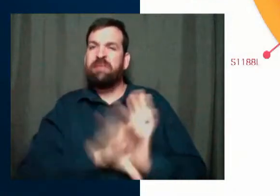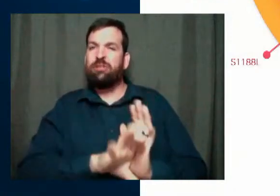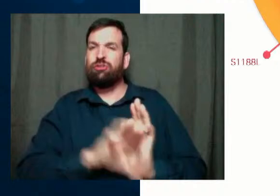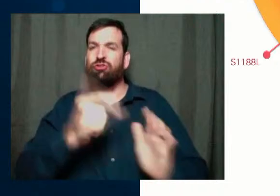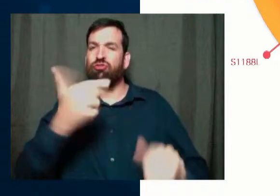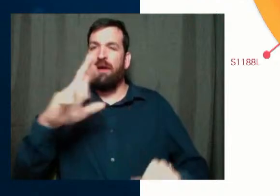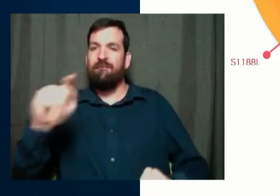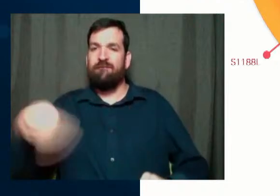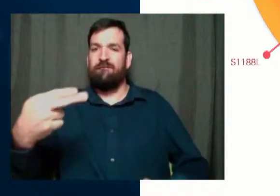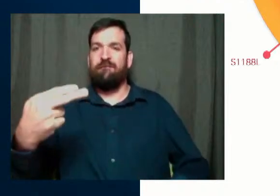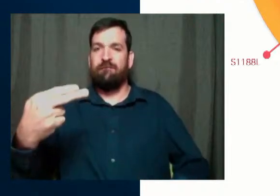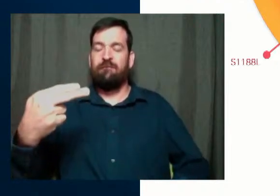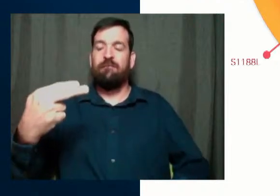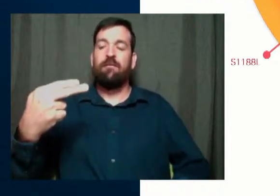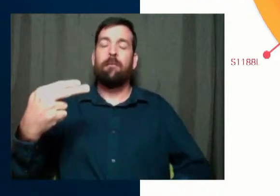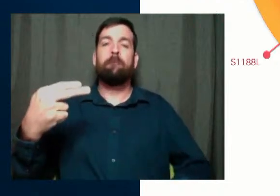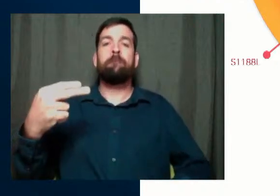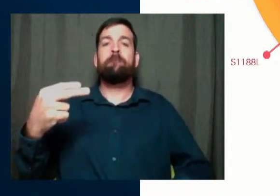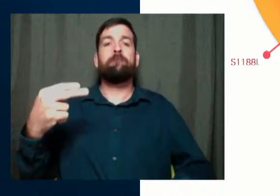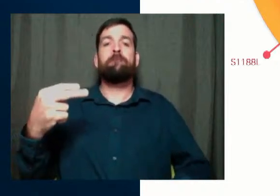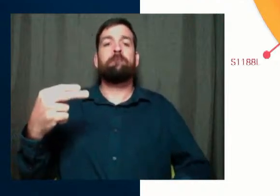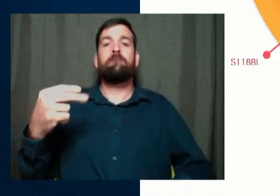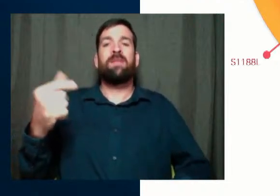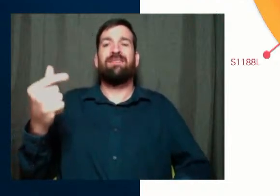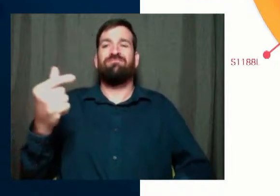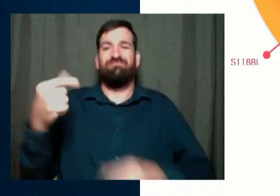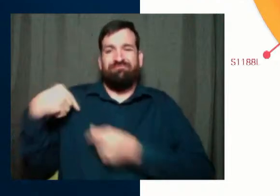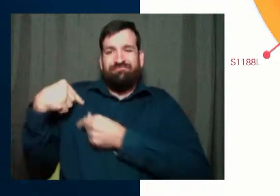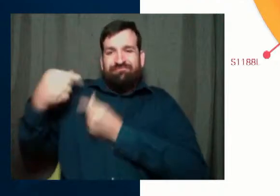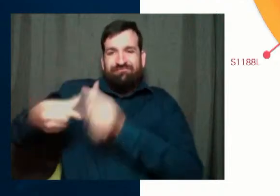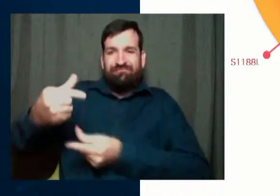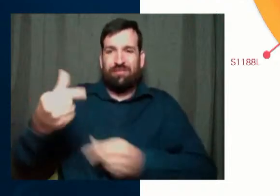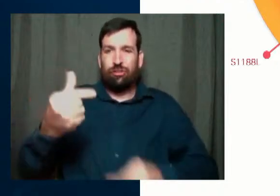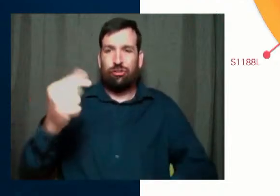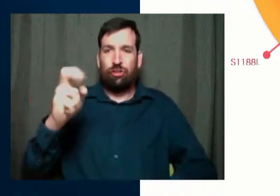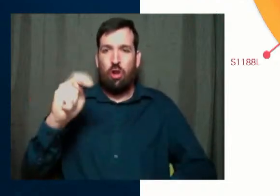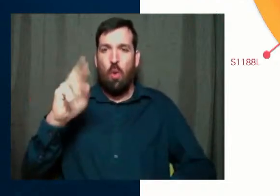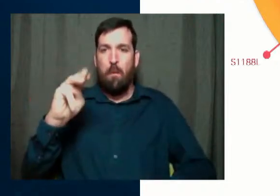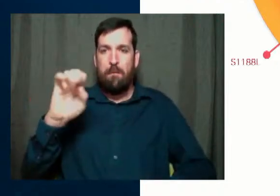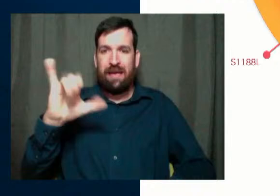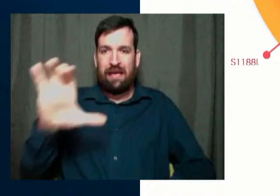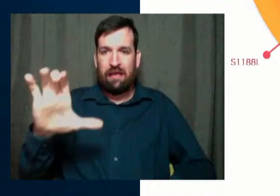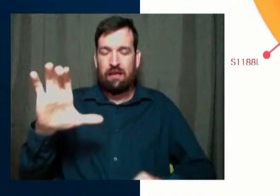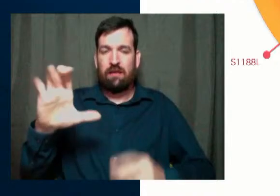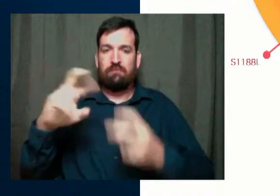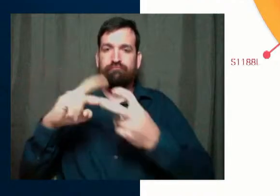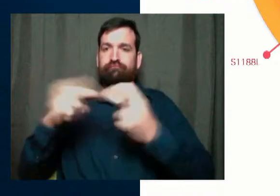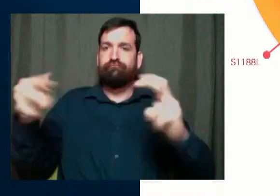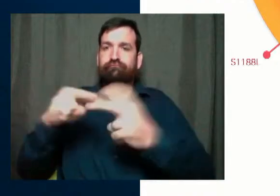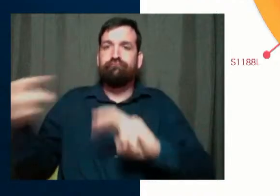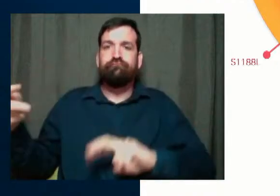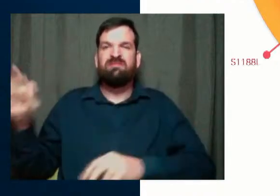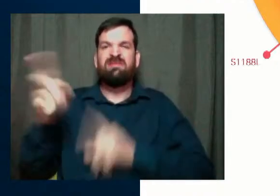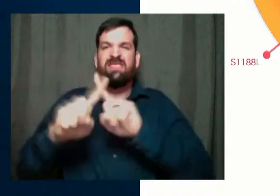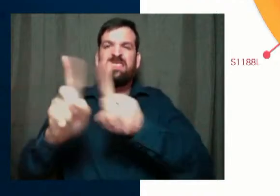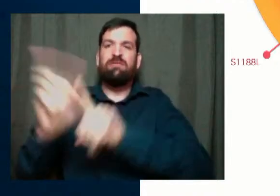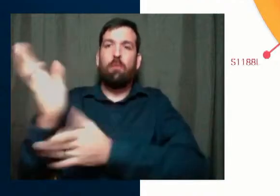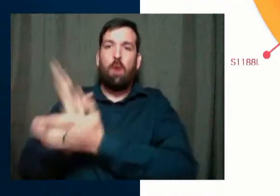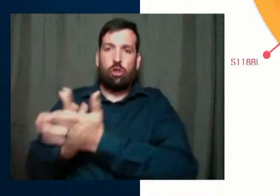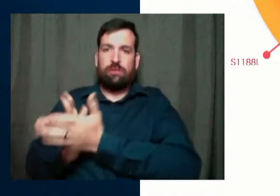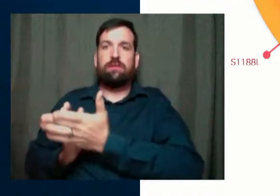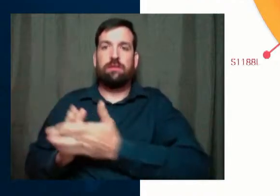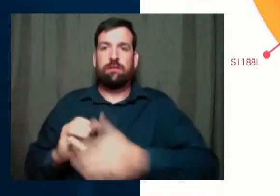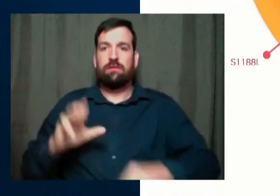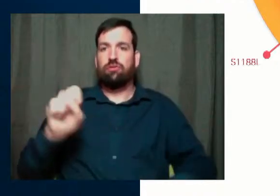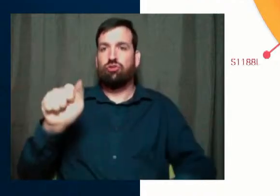the genome, if you will. This is the genomic sequencing and the different parts of